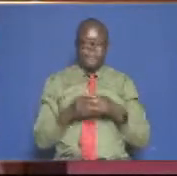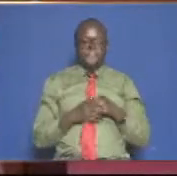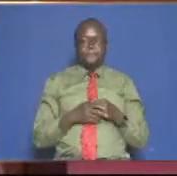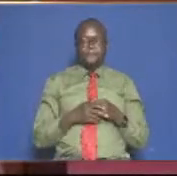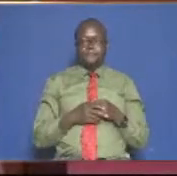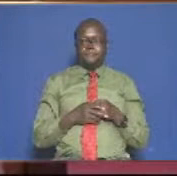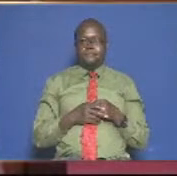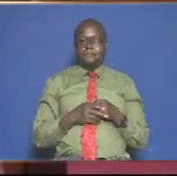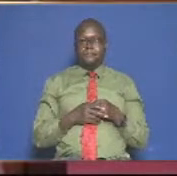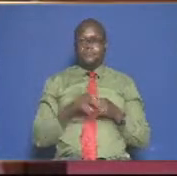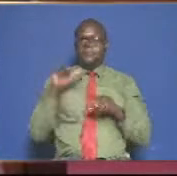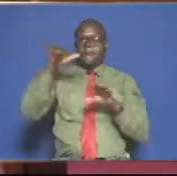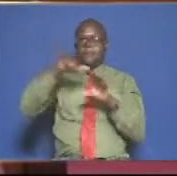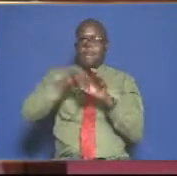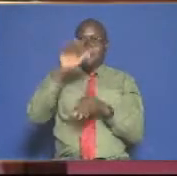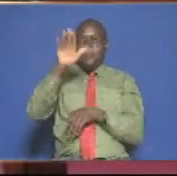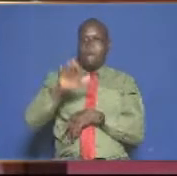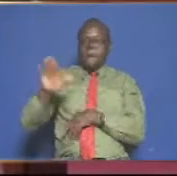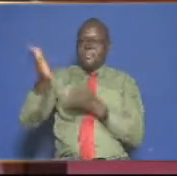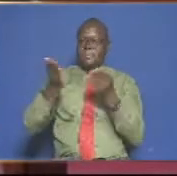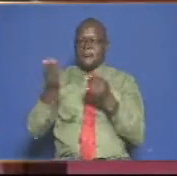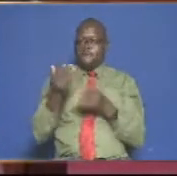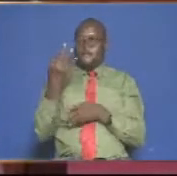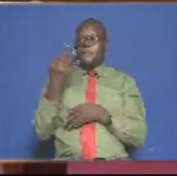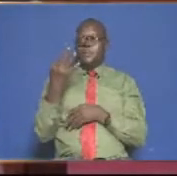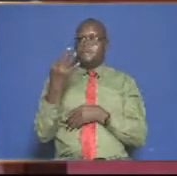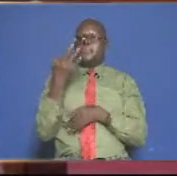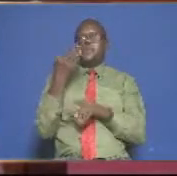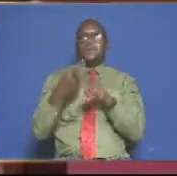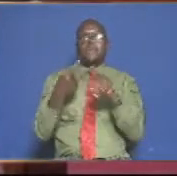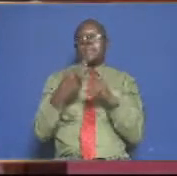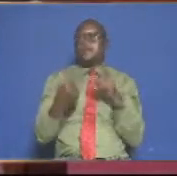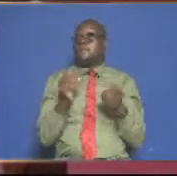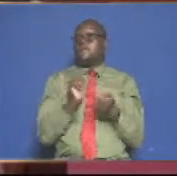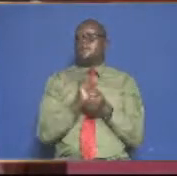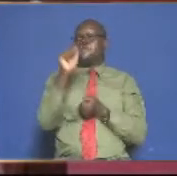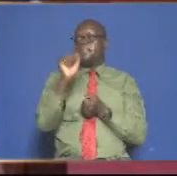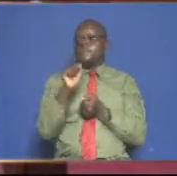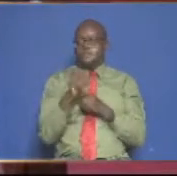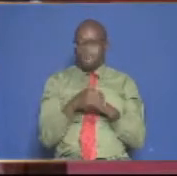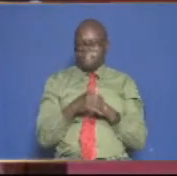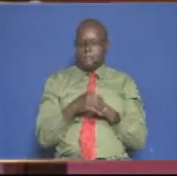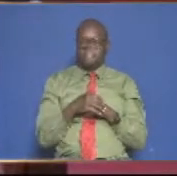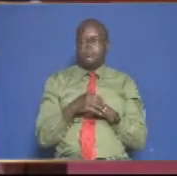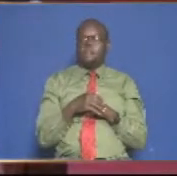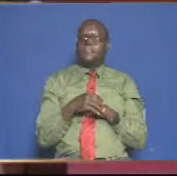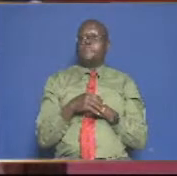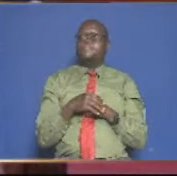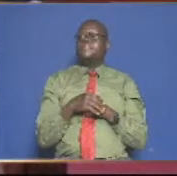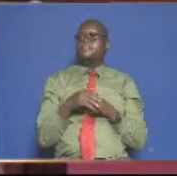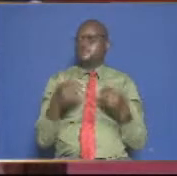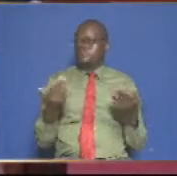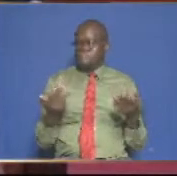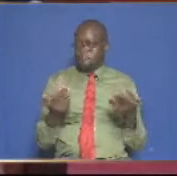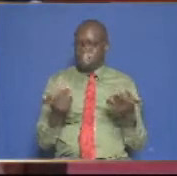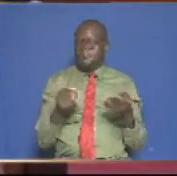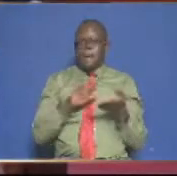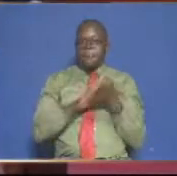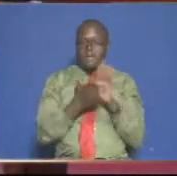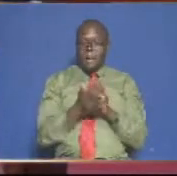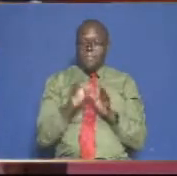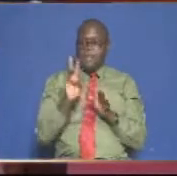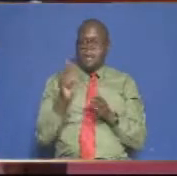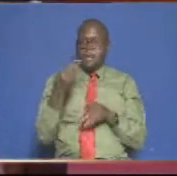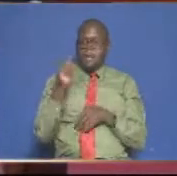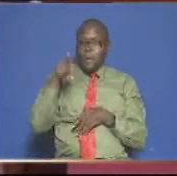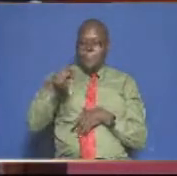When a member of parliament who had served for 3 terms, not just ordinary member, but up to a whip, Mr. Speaker, was